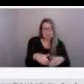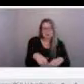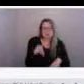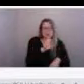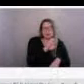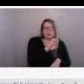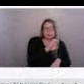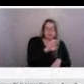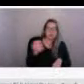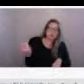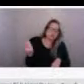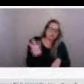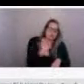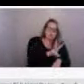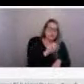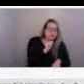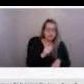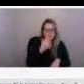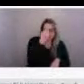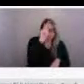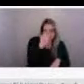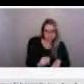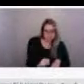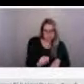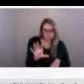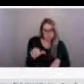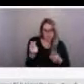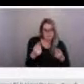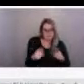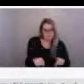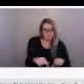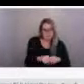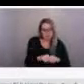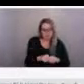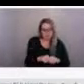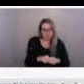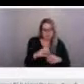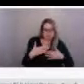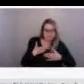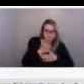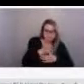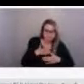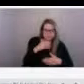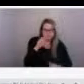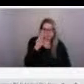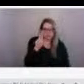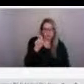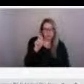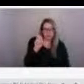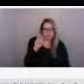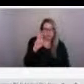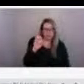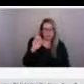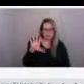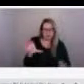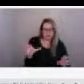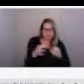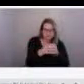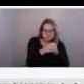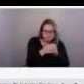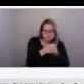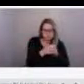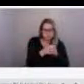west versus a lot of the north-south travel that happens a lot of folks uh enjoy this urban kind of core and keeping that together um